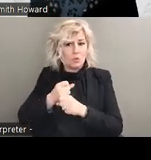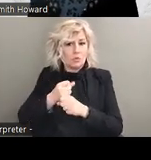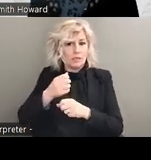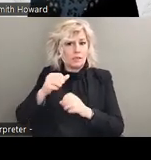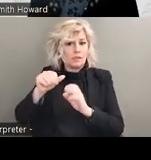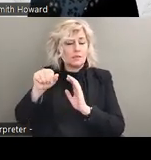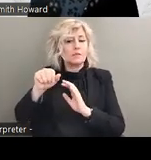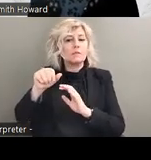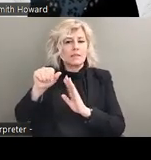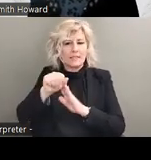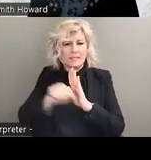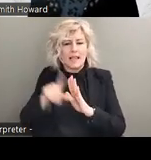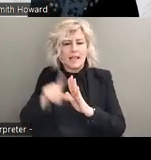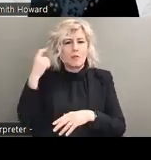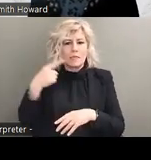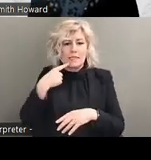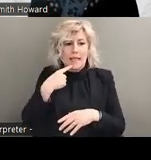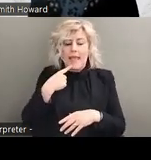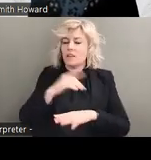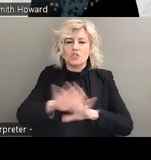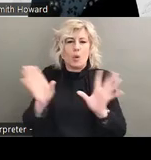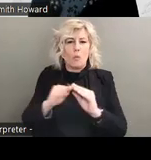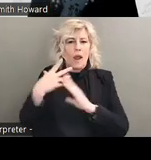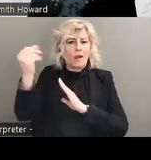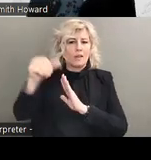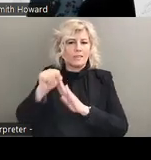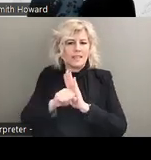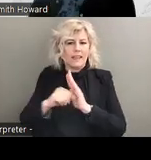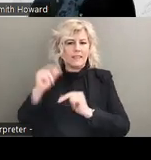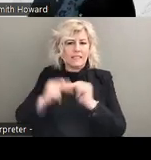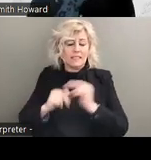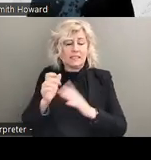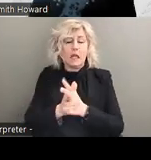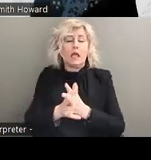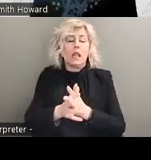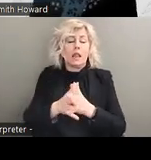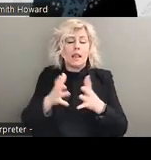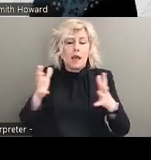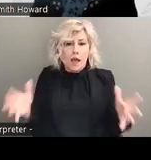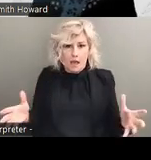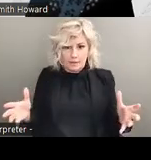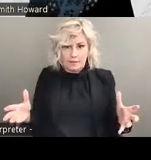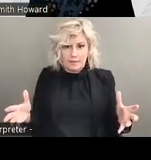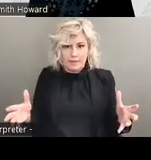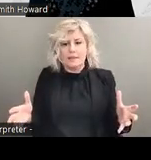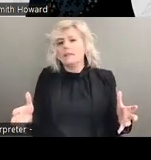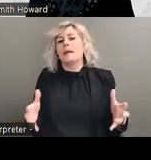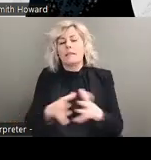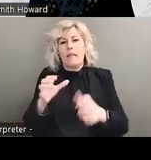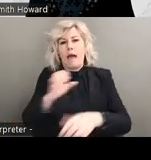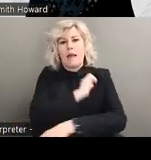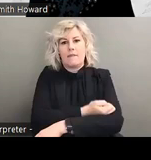government to say we're not sending kids to out-of-state facilities anymore is a lot. And it takes a lot of energy on the